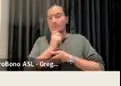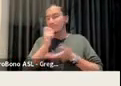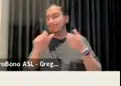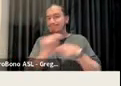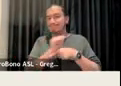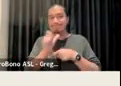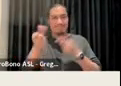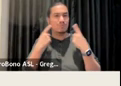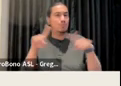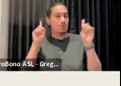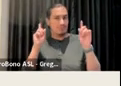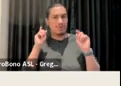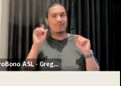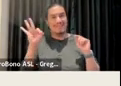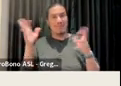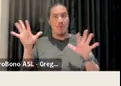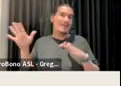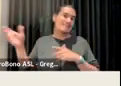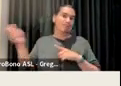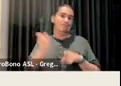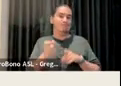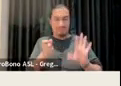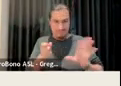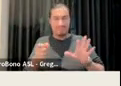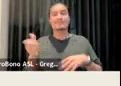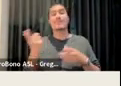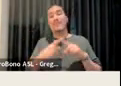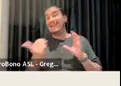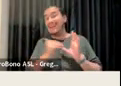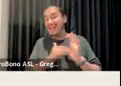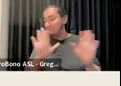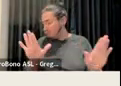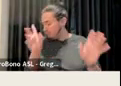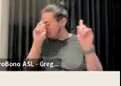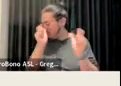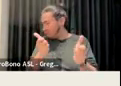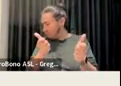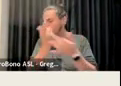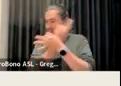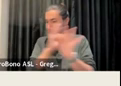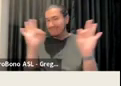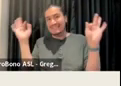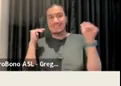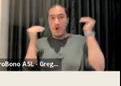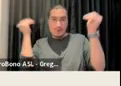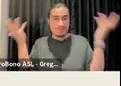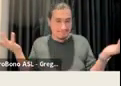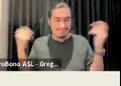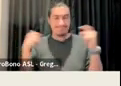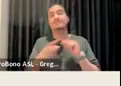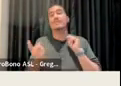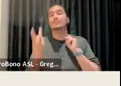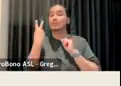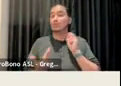well when they already exist. But again, you're free adults to do what you choose to do. You're going to create two brand